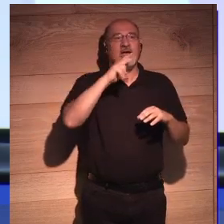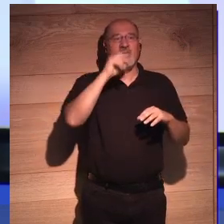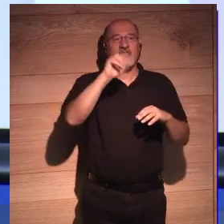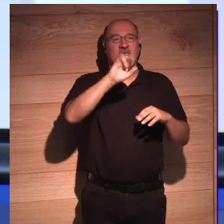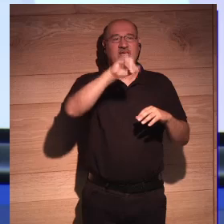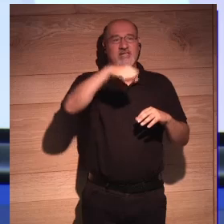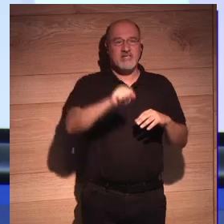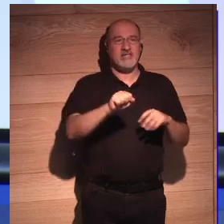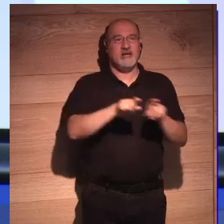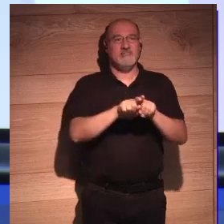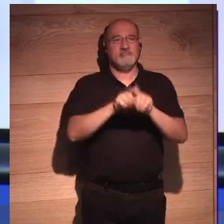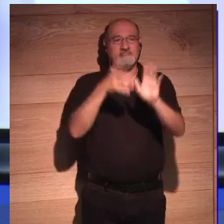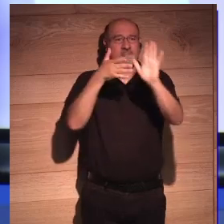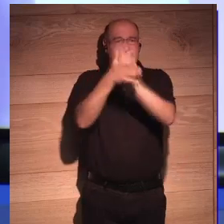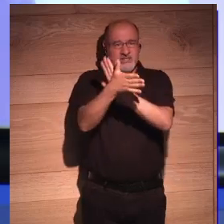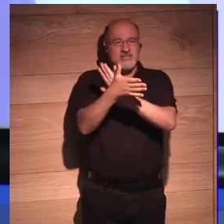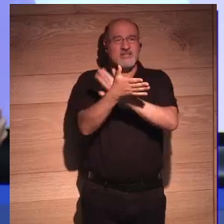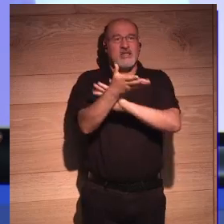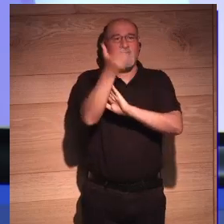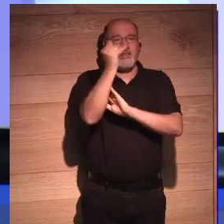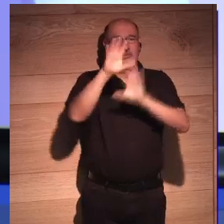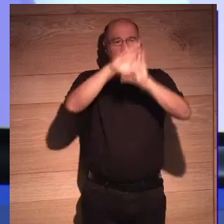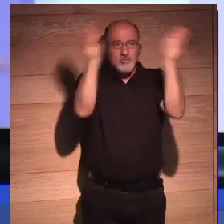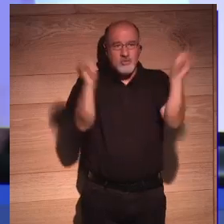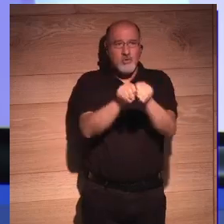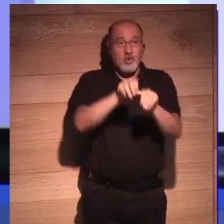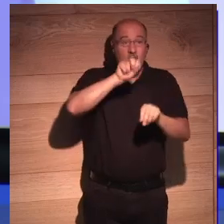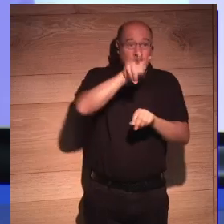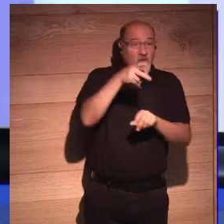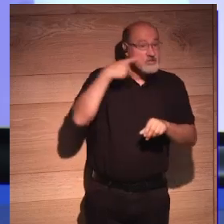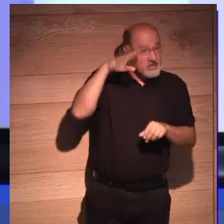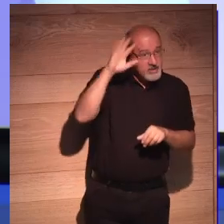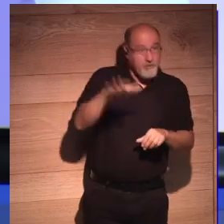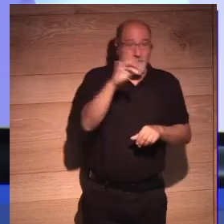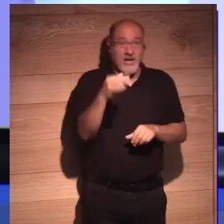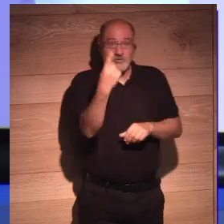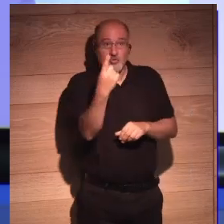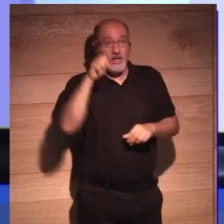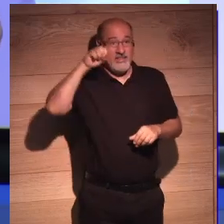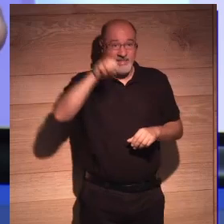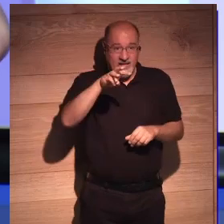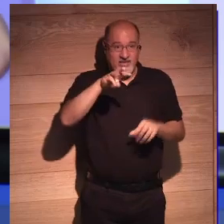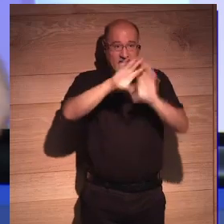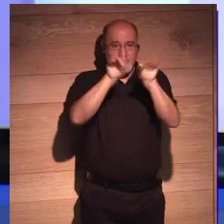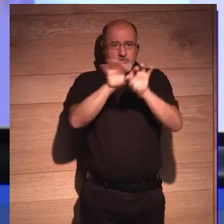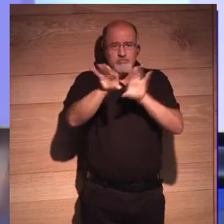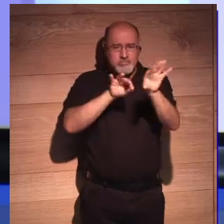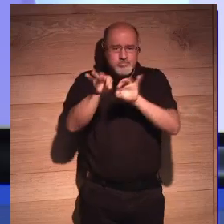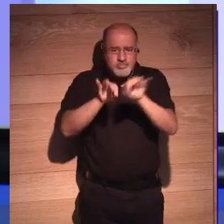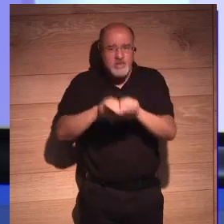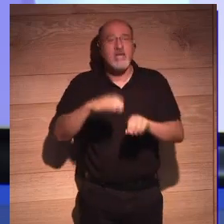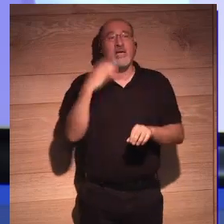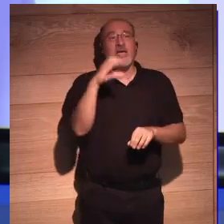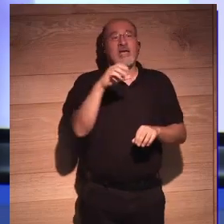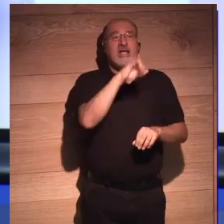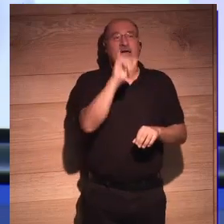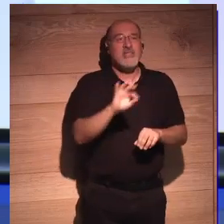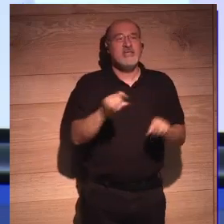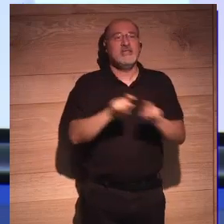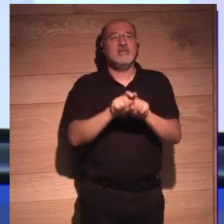the British ones, but we have 12, 13 experience selected